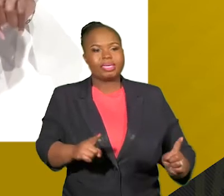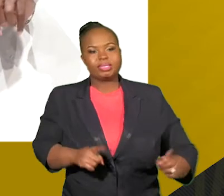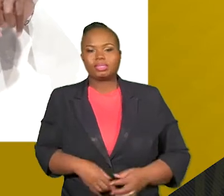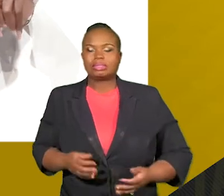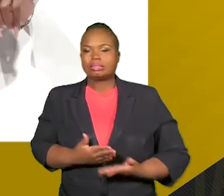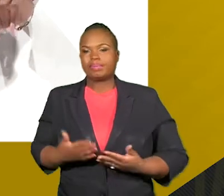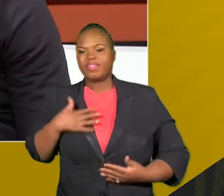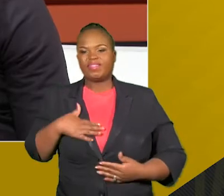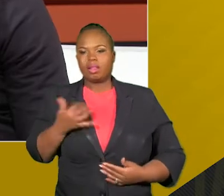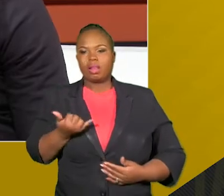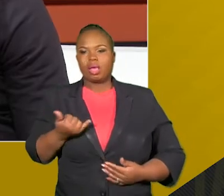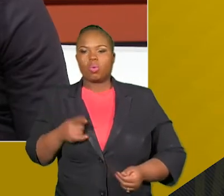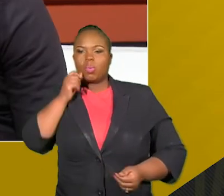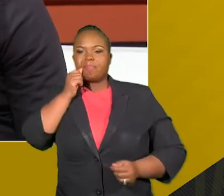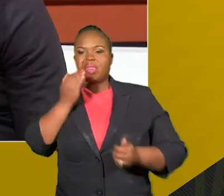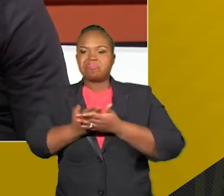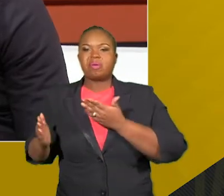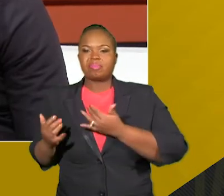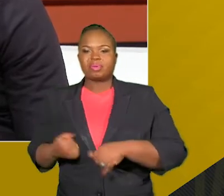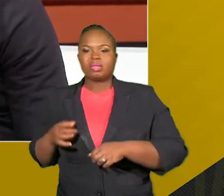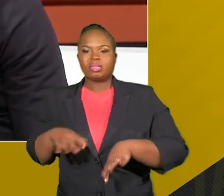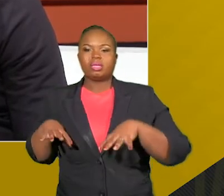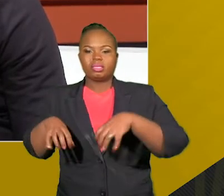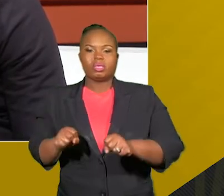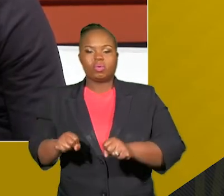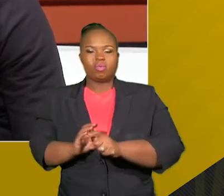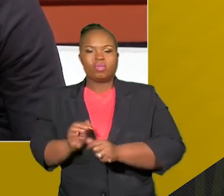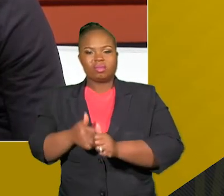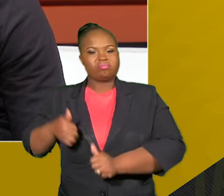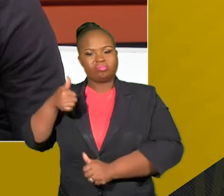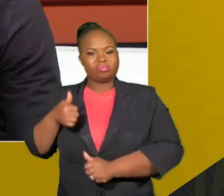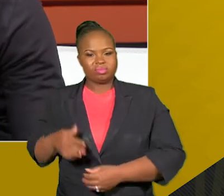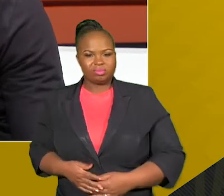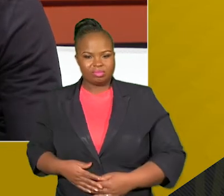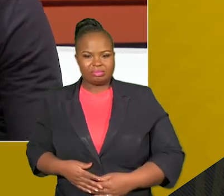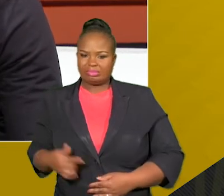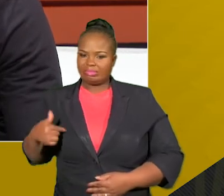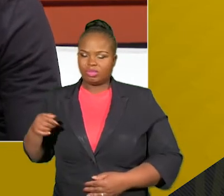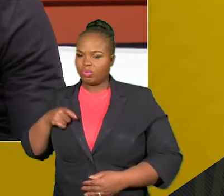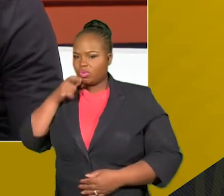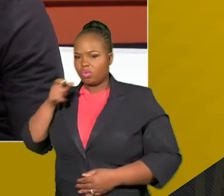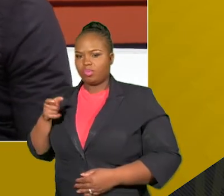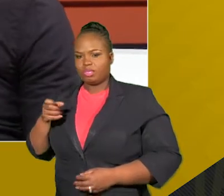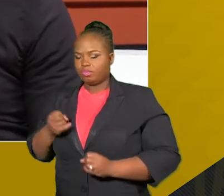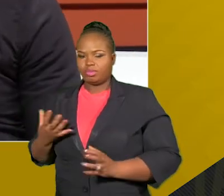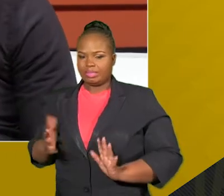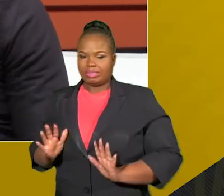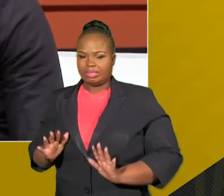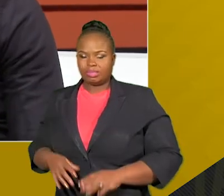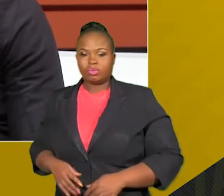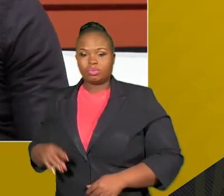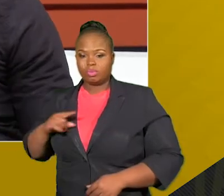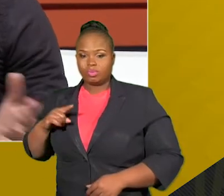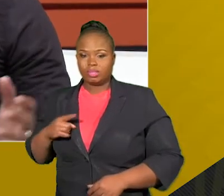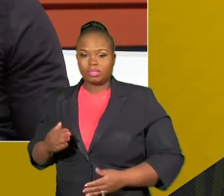men? Well, honestly, Nicolette, I wouldn't want to comment much on feminism as a movement.